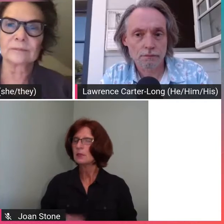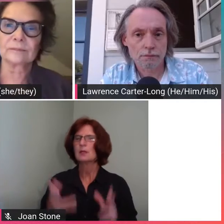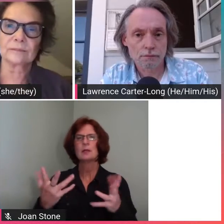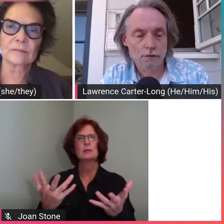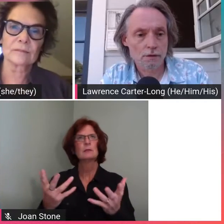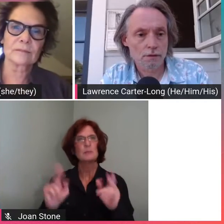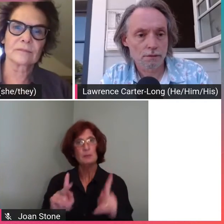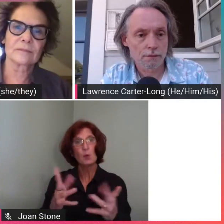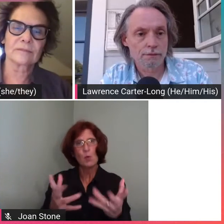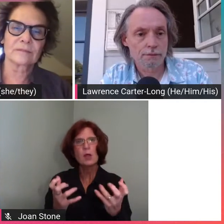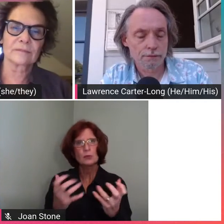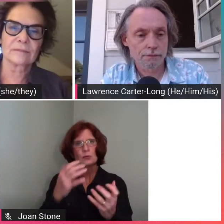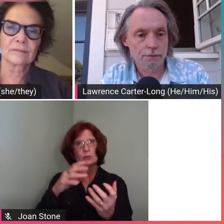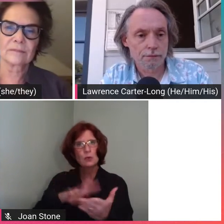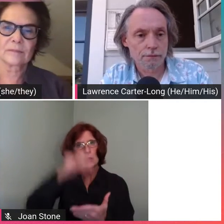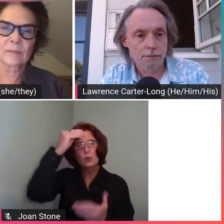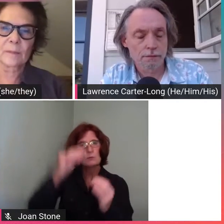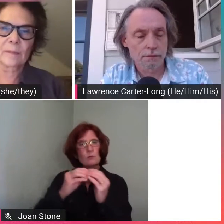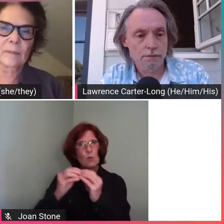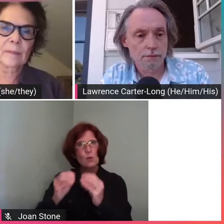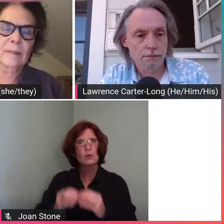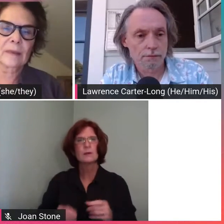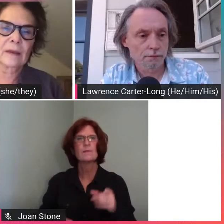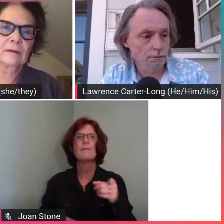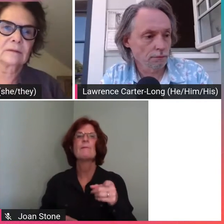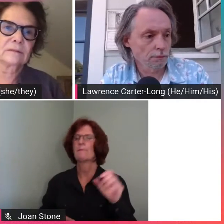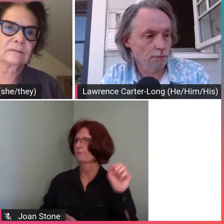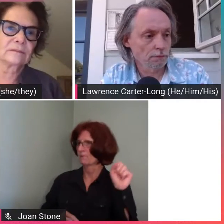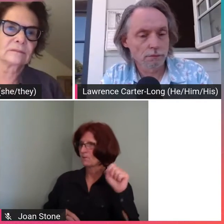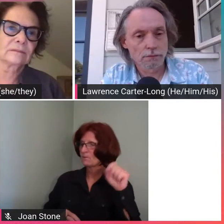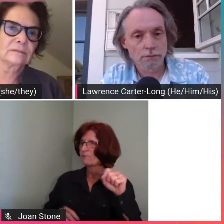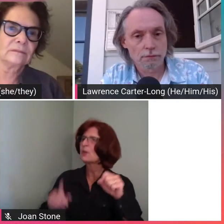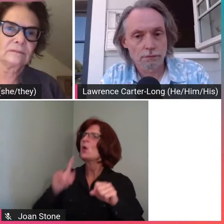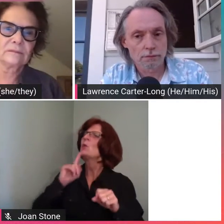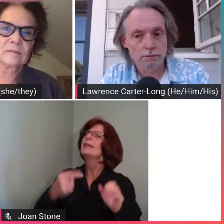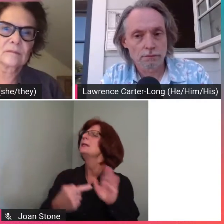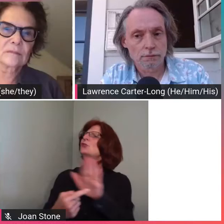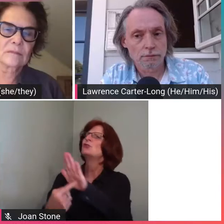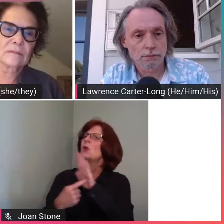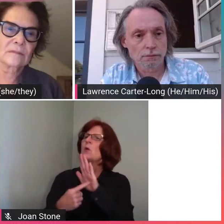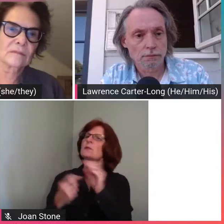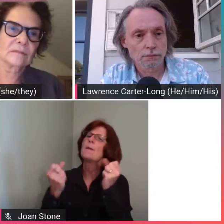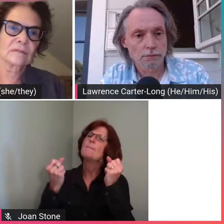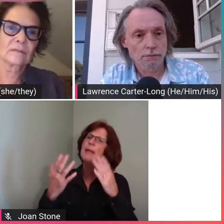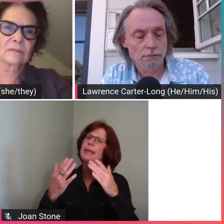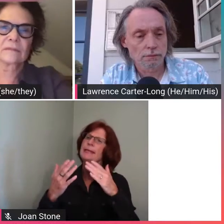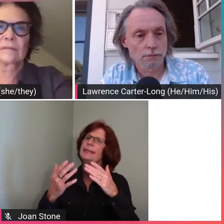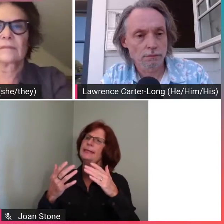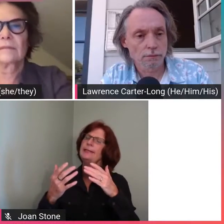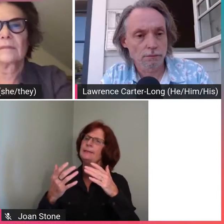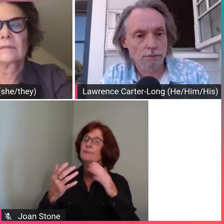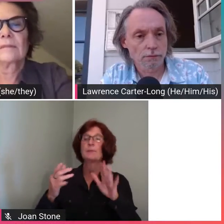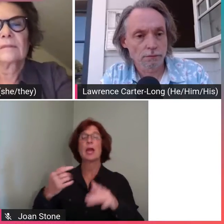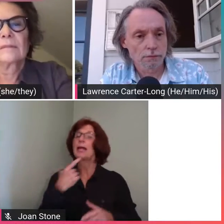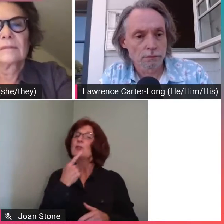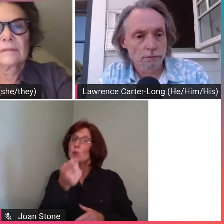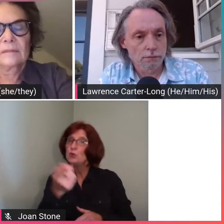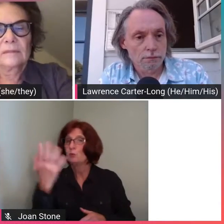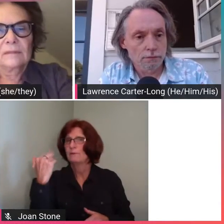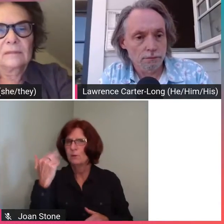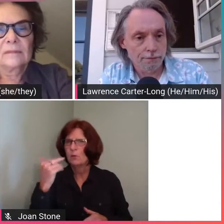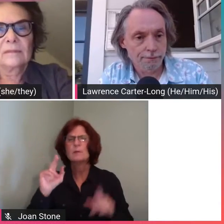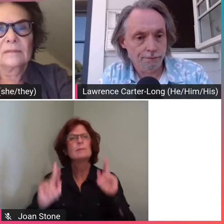more. Yeah, it really uncovers so many things that I think, as I mentioned earlier, people